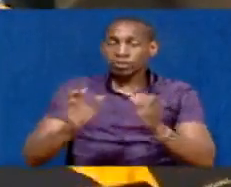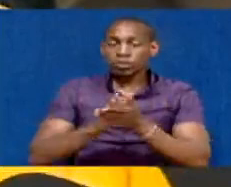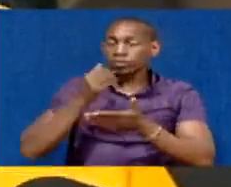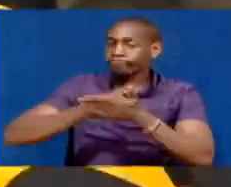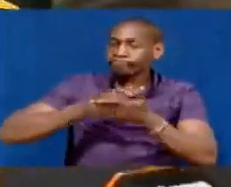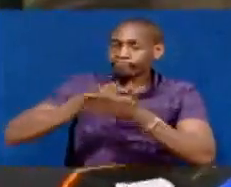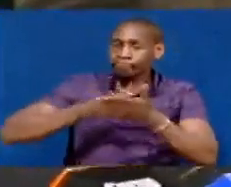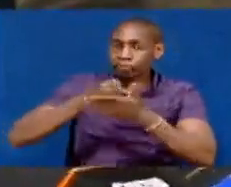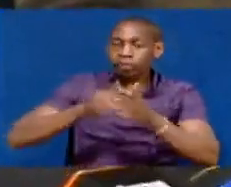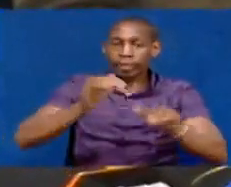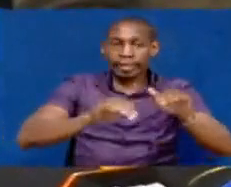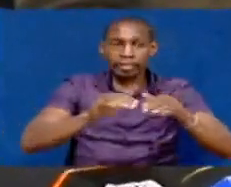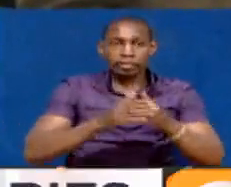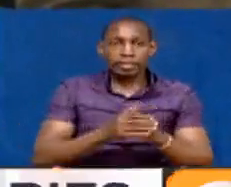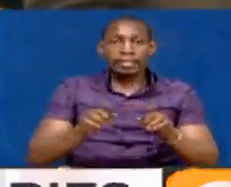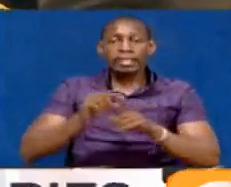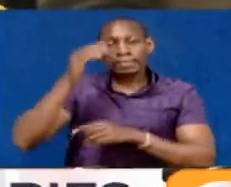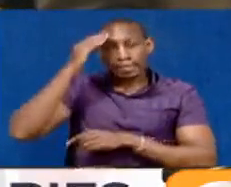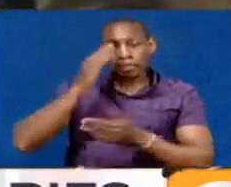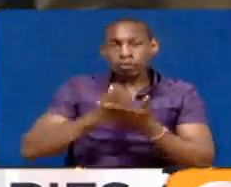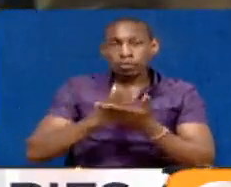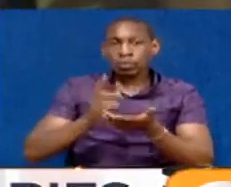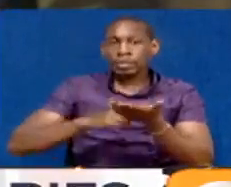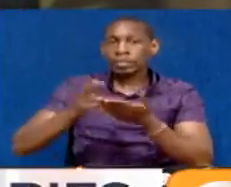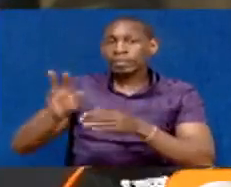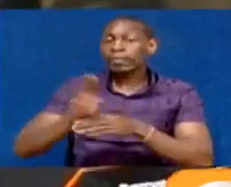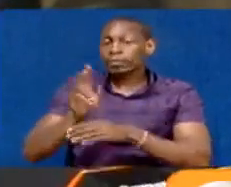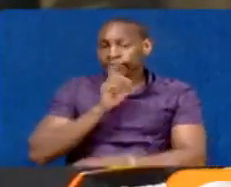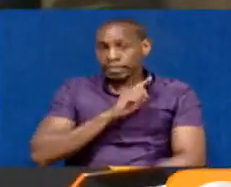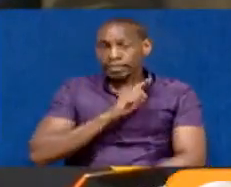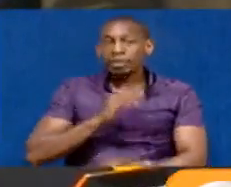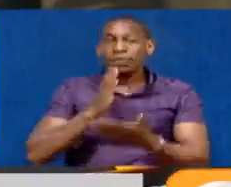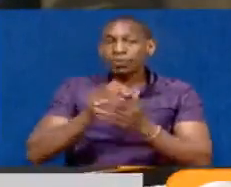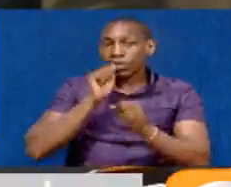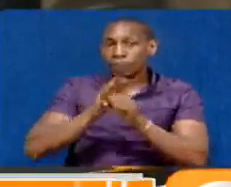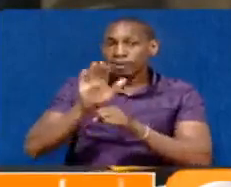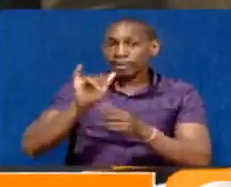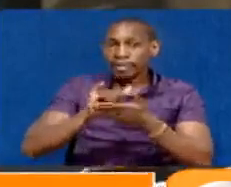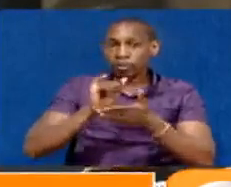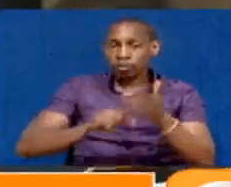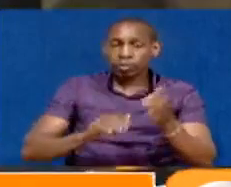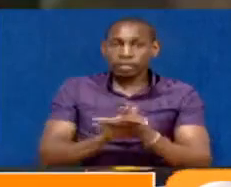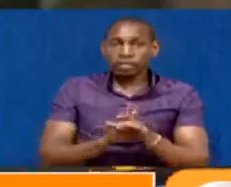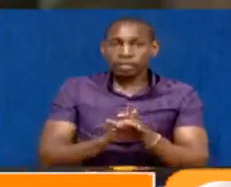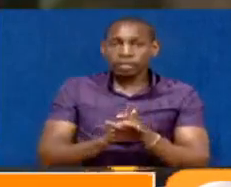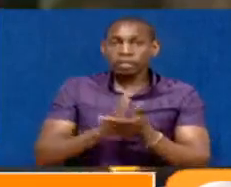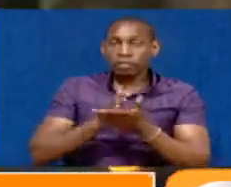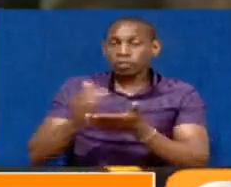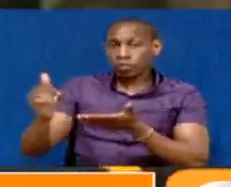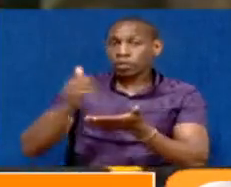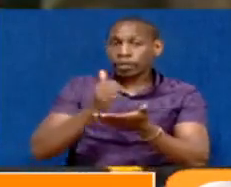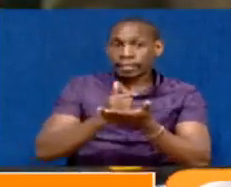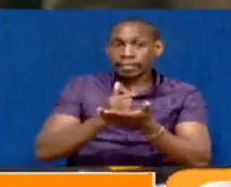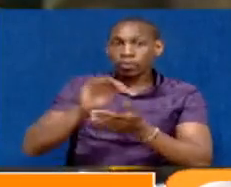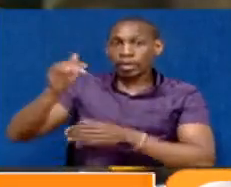fought hard for this election. I know you spent your resources. I assure you that where it is possible, we will accommodate